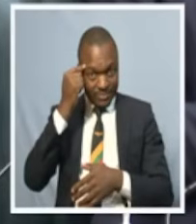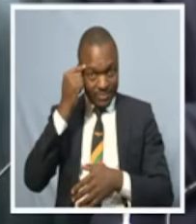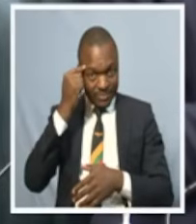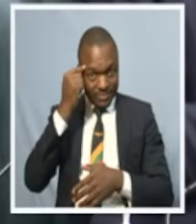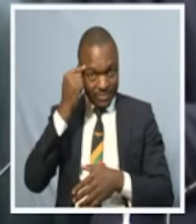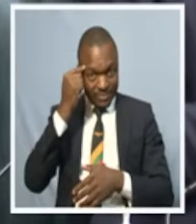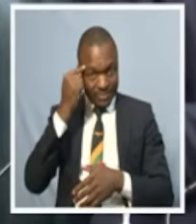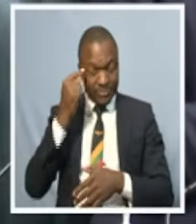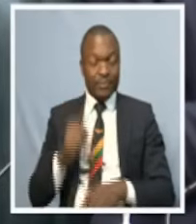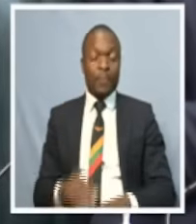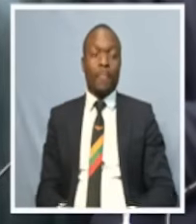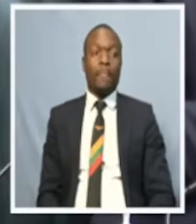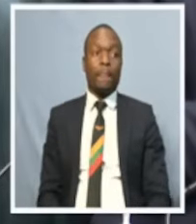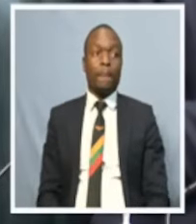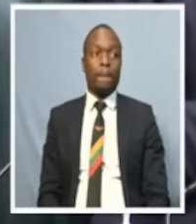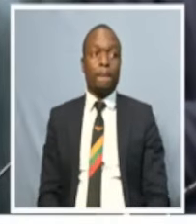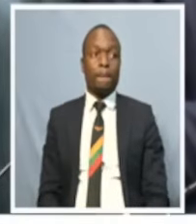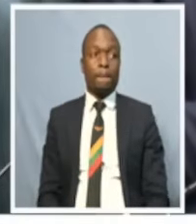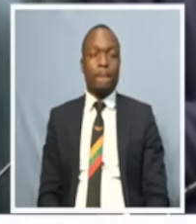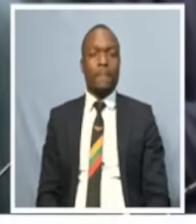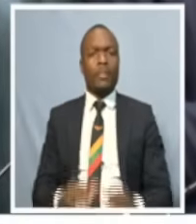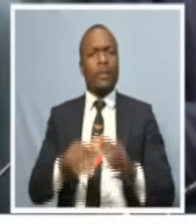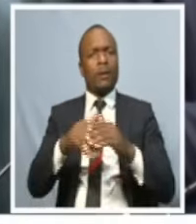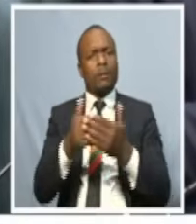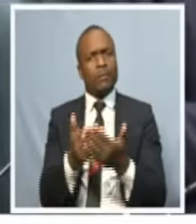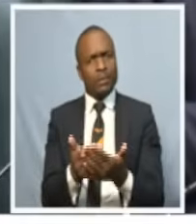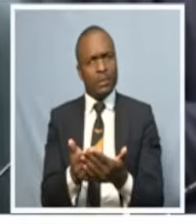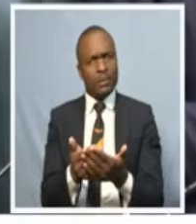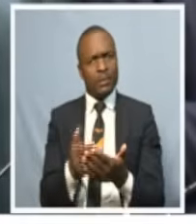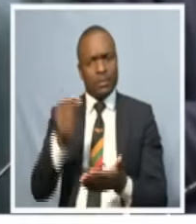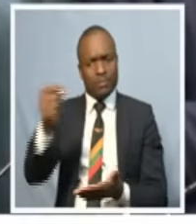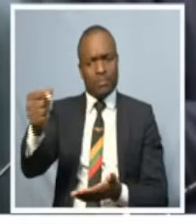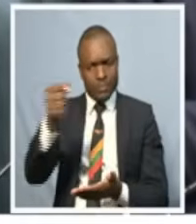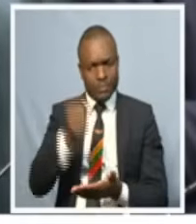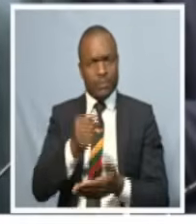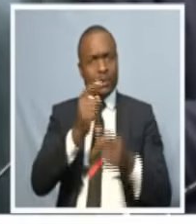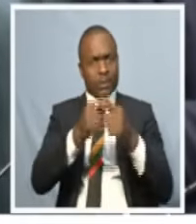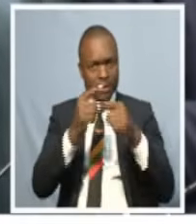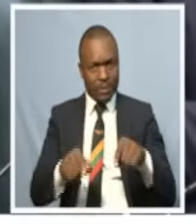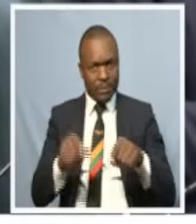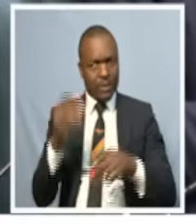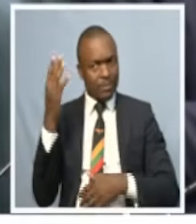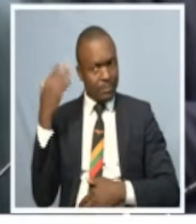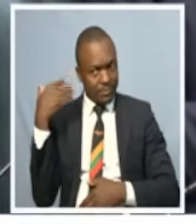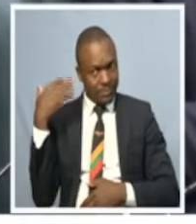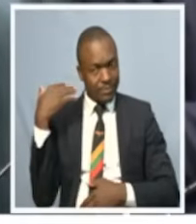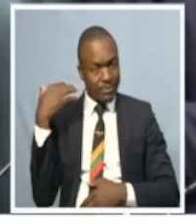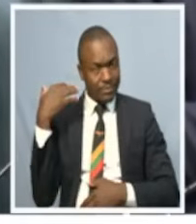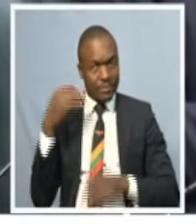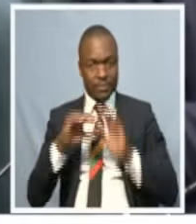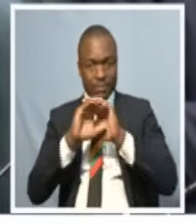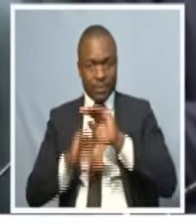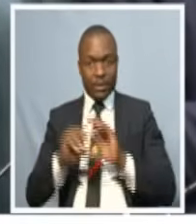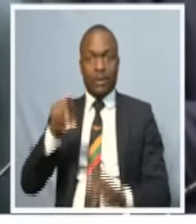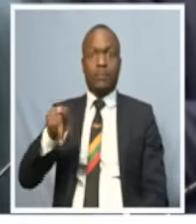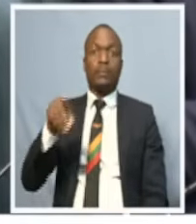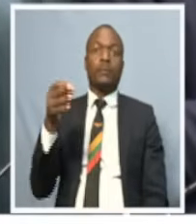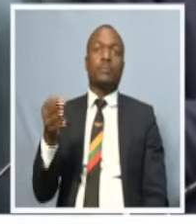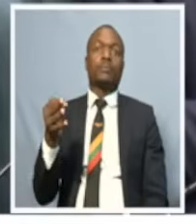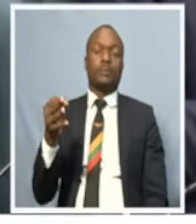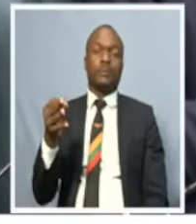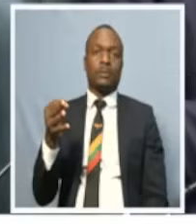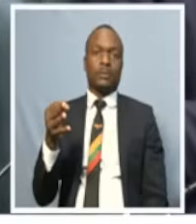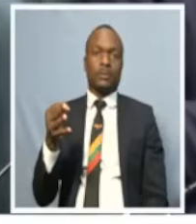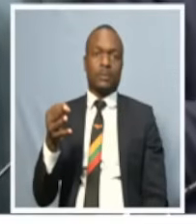present government, which is the New Dawn government. How the recruitments were conducted then under PF